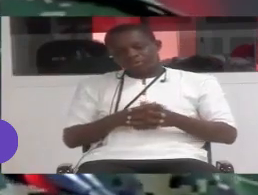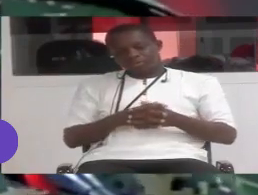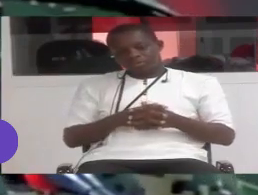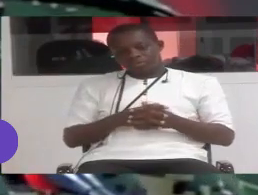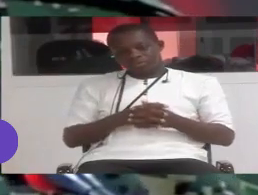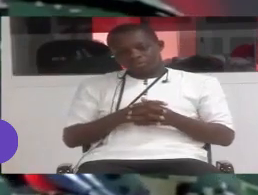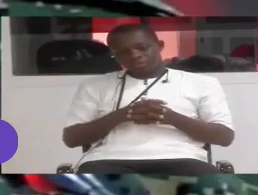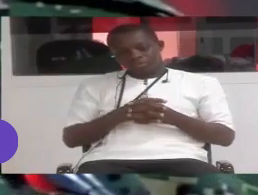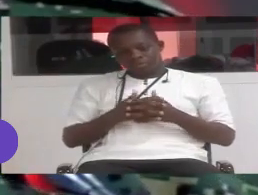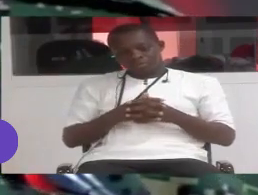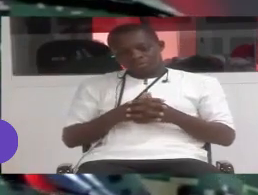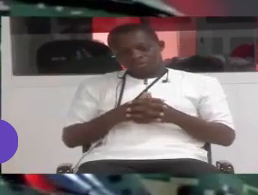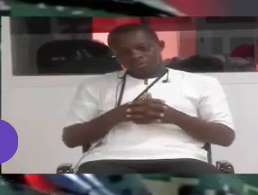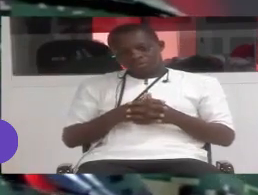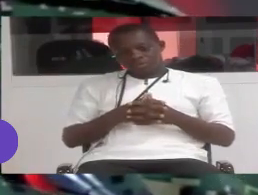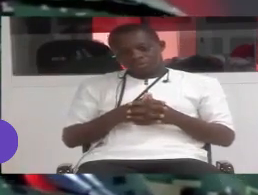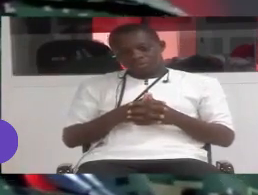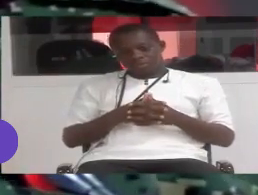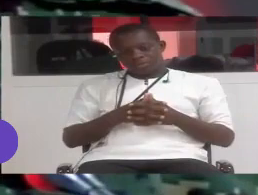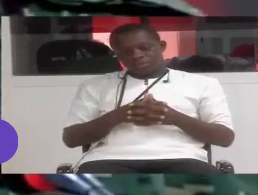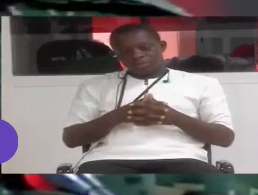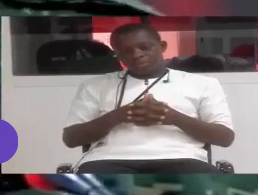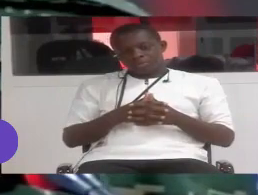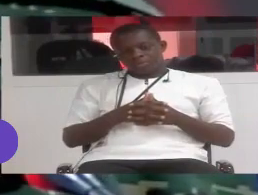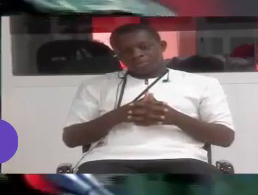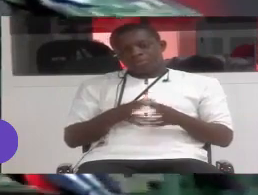the instruction that they be chopped into pieces.